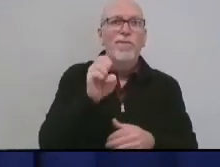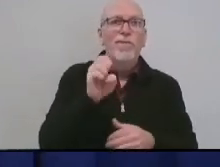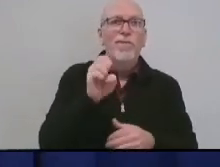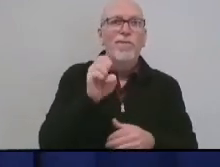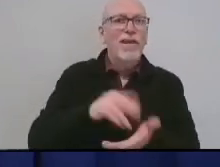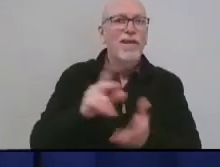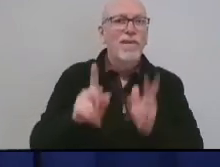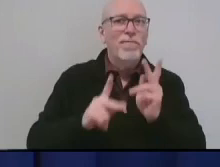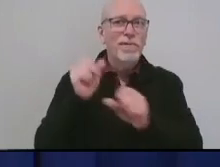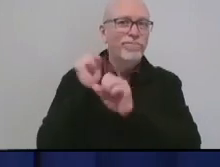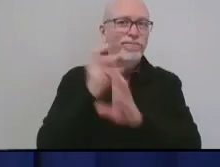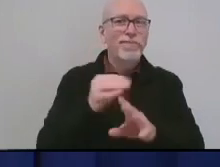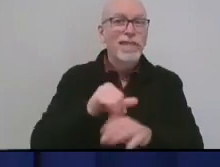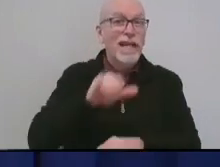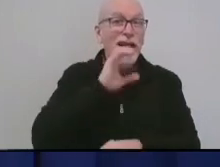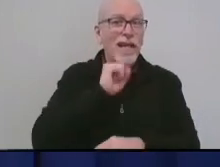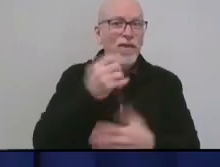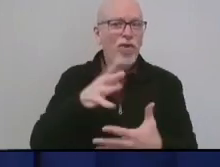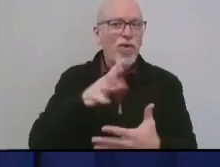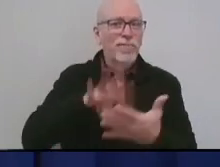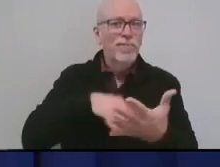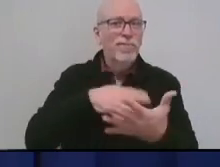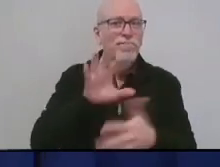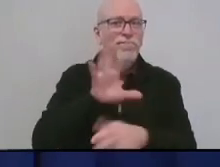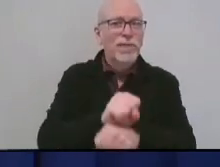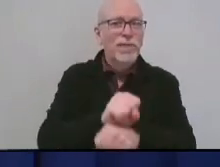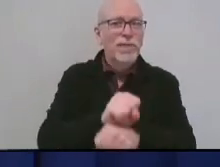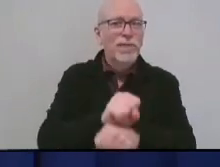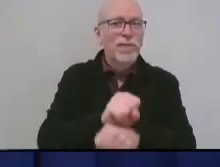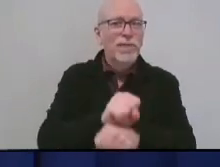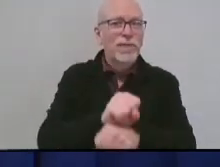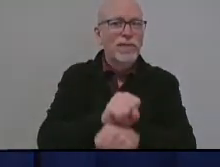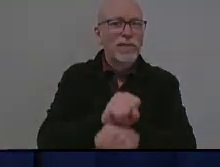schedule appointments. That is more than 1/4 of the